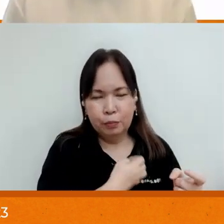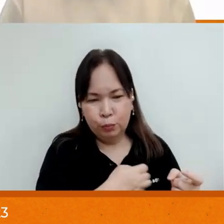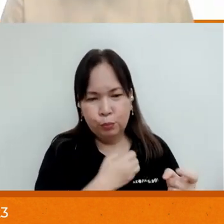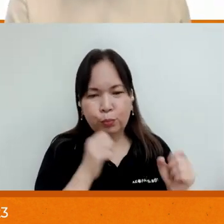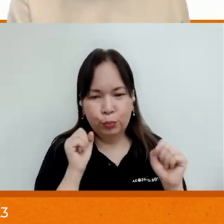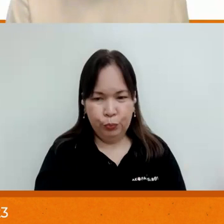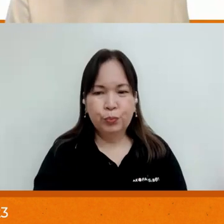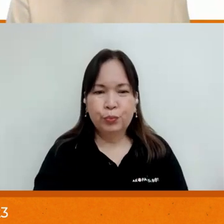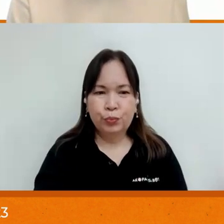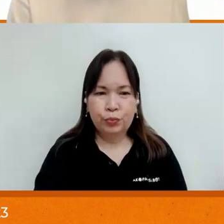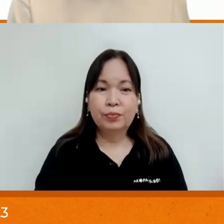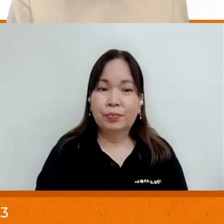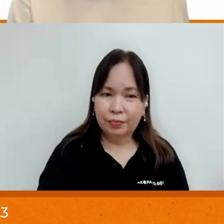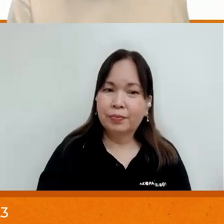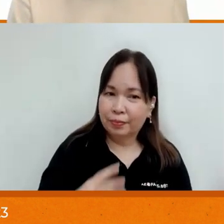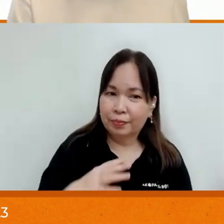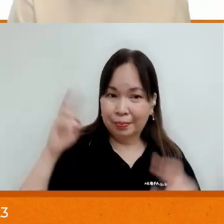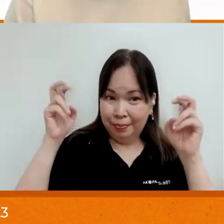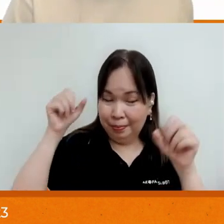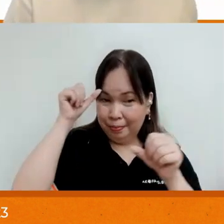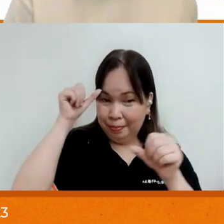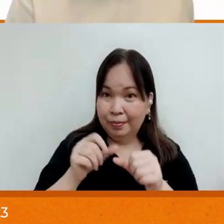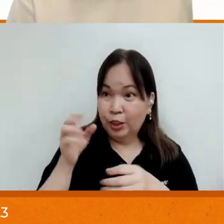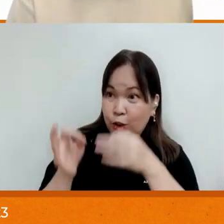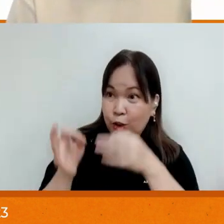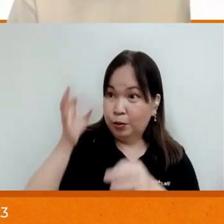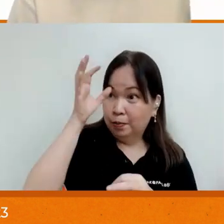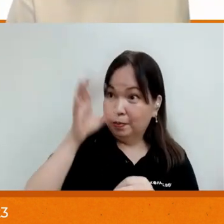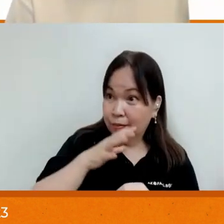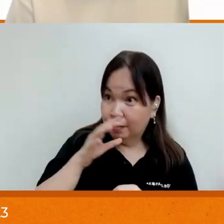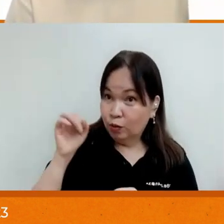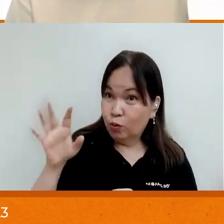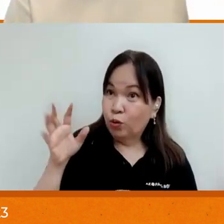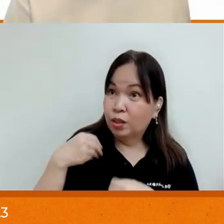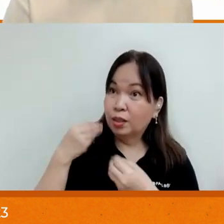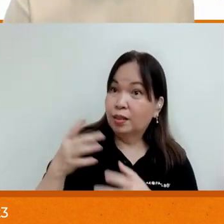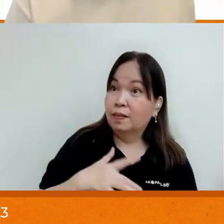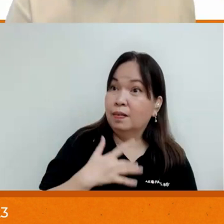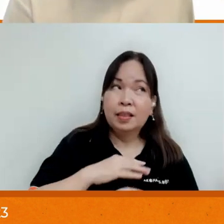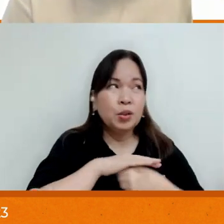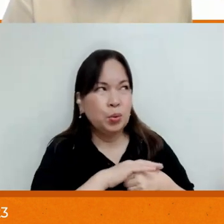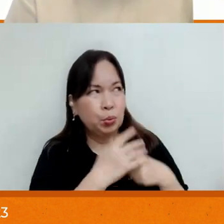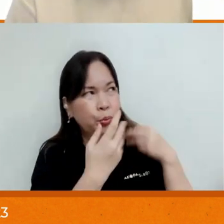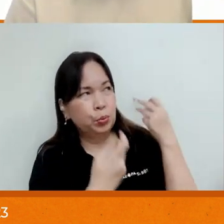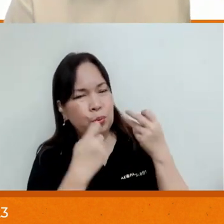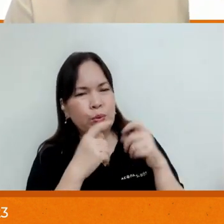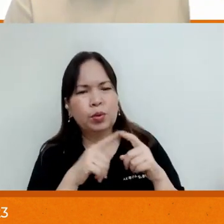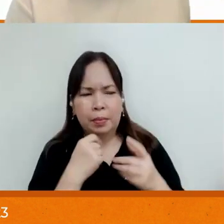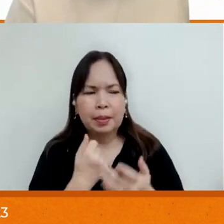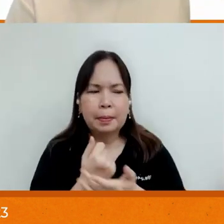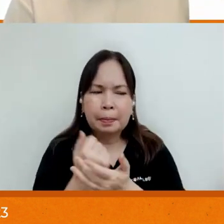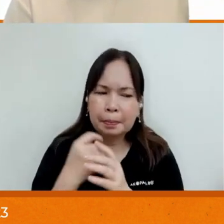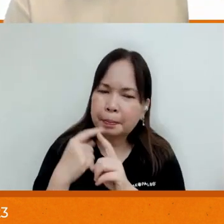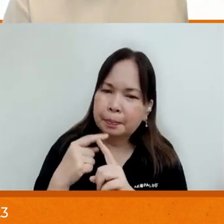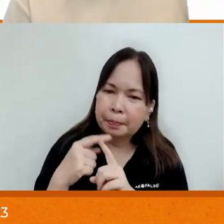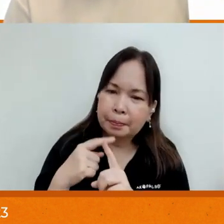Okay, so don't judge parents, or don't make them feel judged, at saka give helpful information to understand